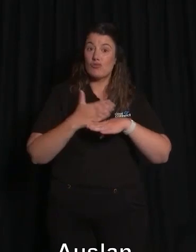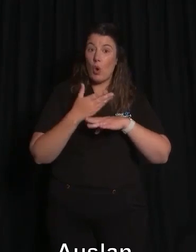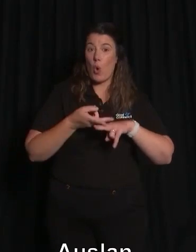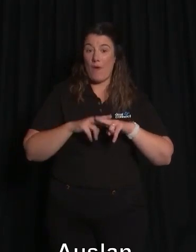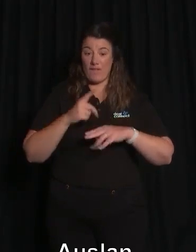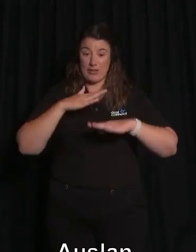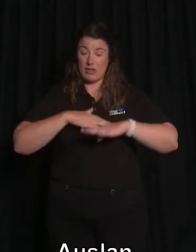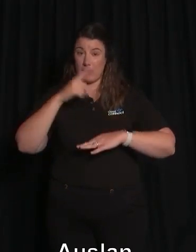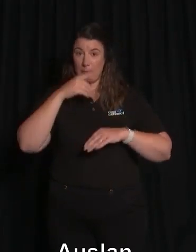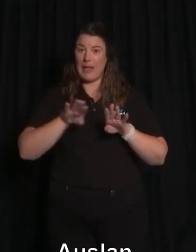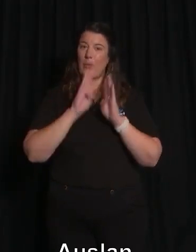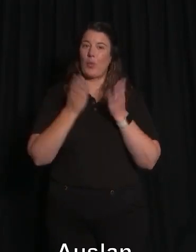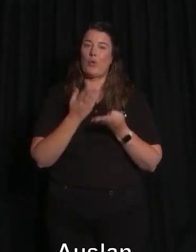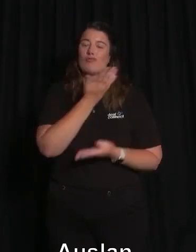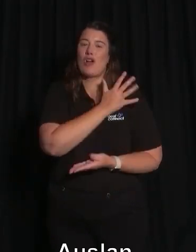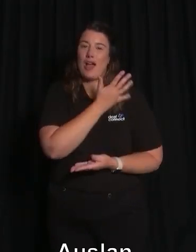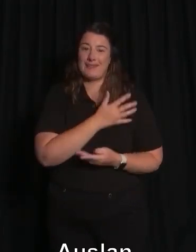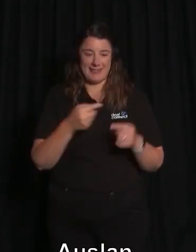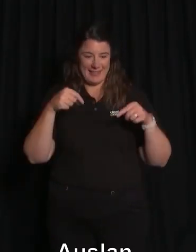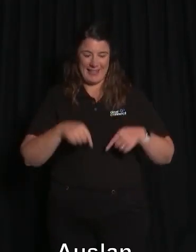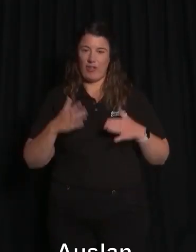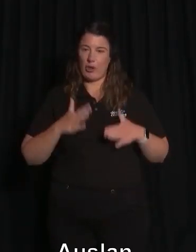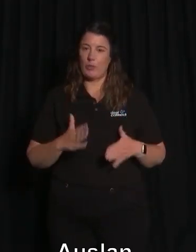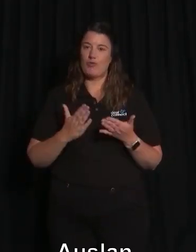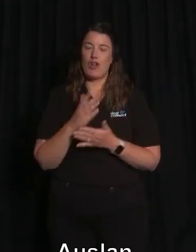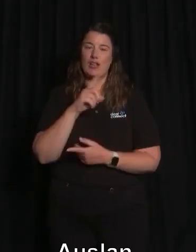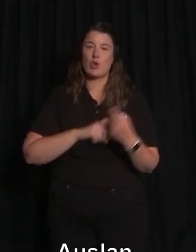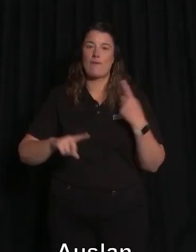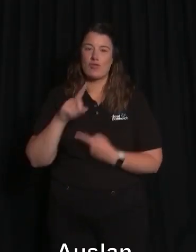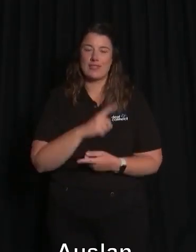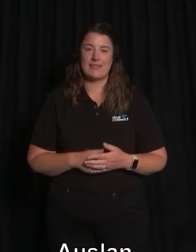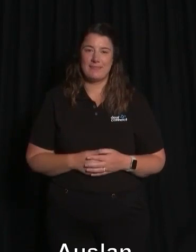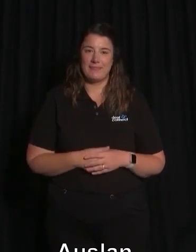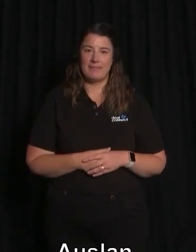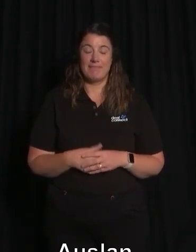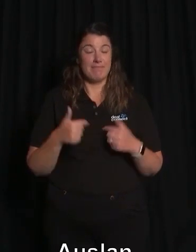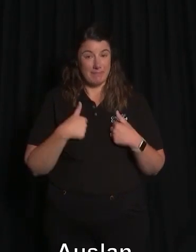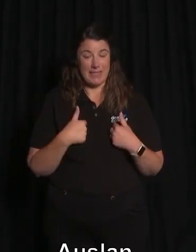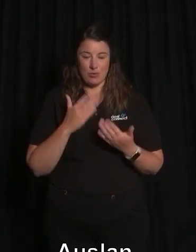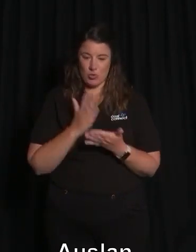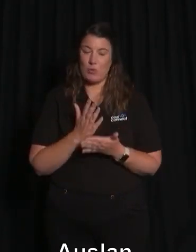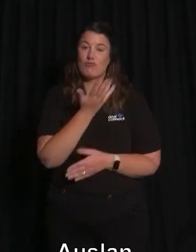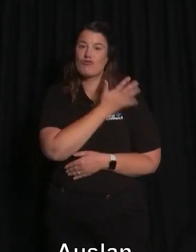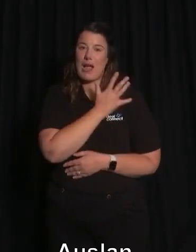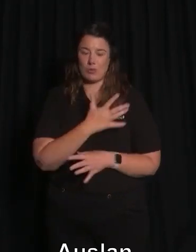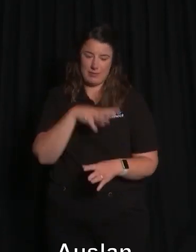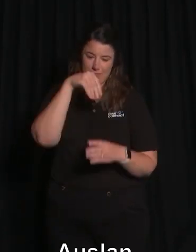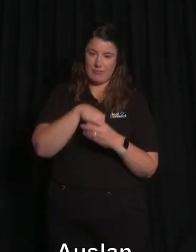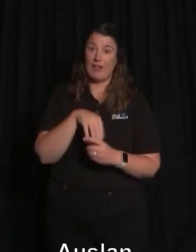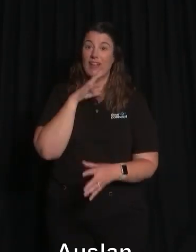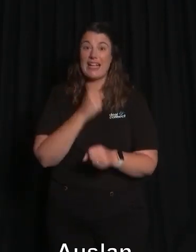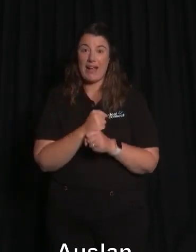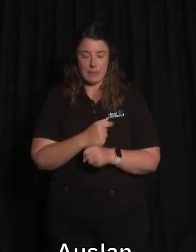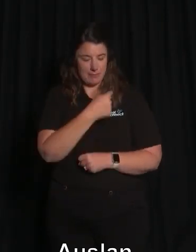Nations people in World Pride, especially here at the Human Rights Conference. I am proud to be part of a